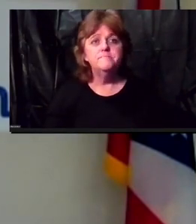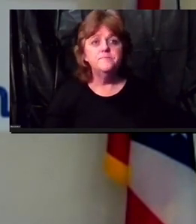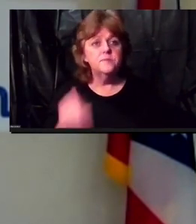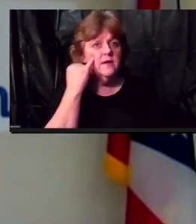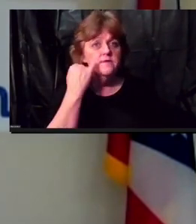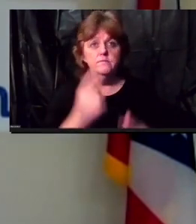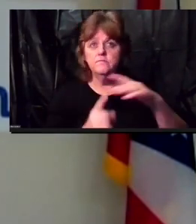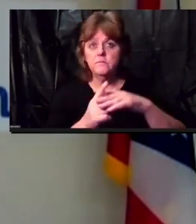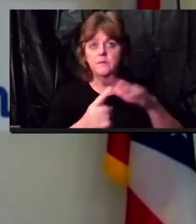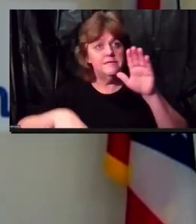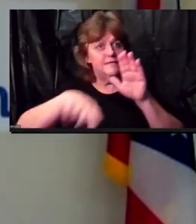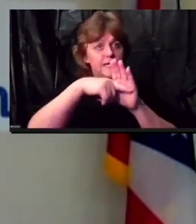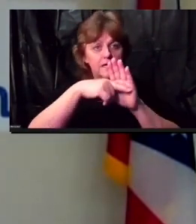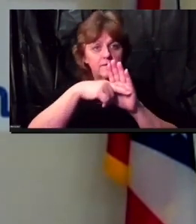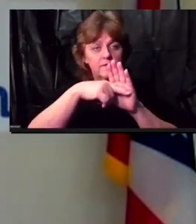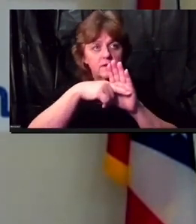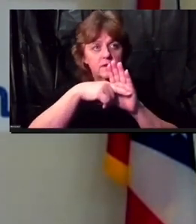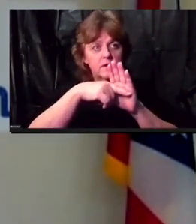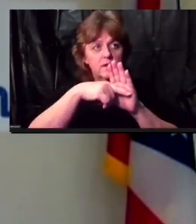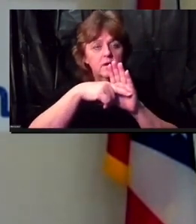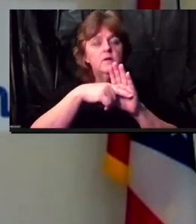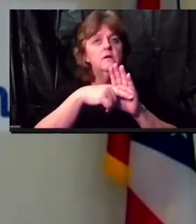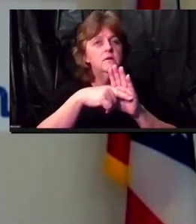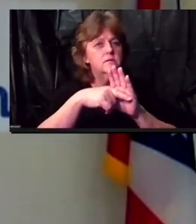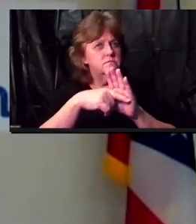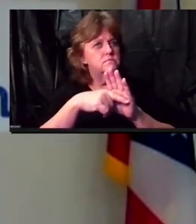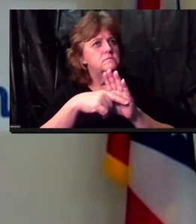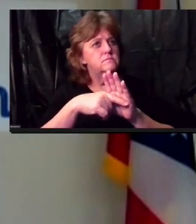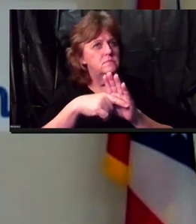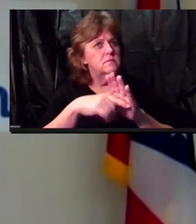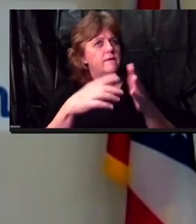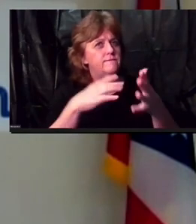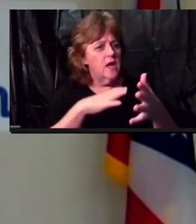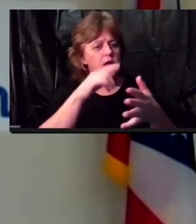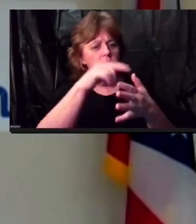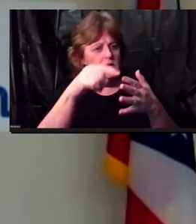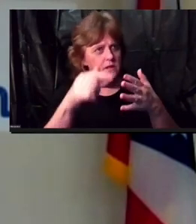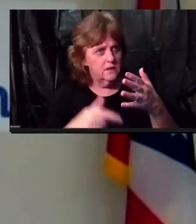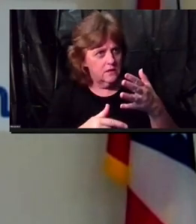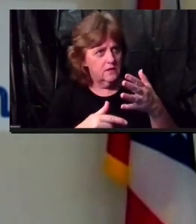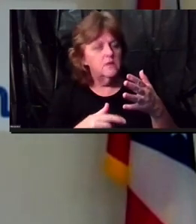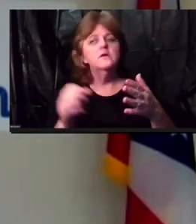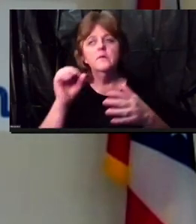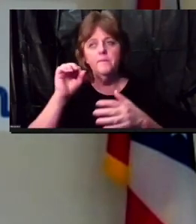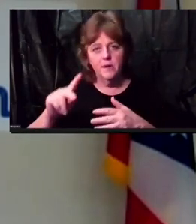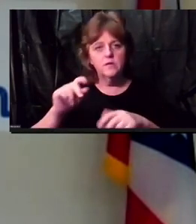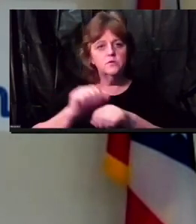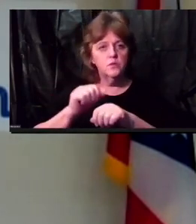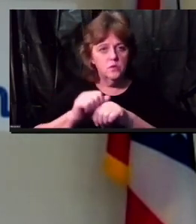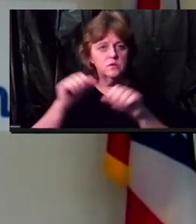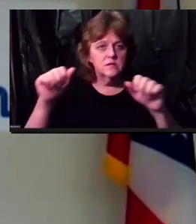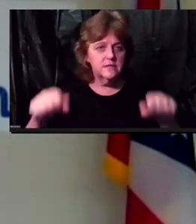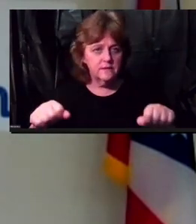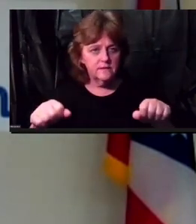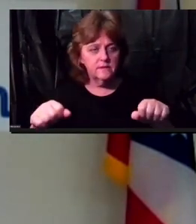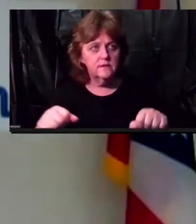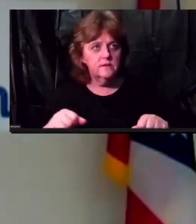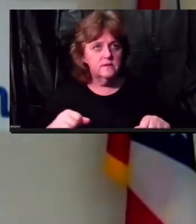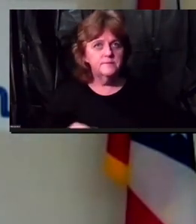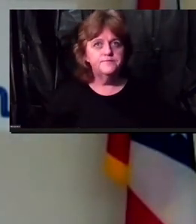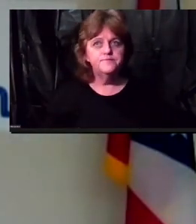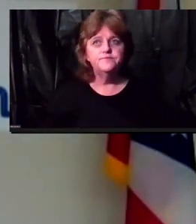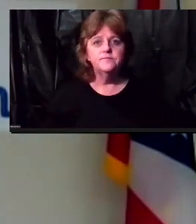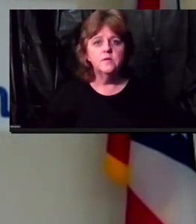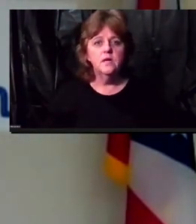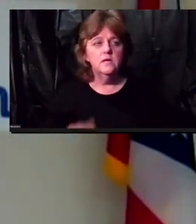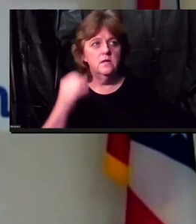test negative and they meet the other eligibility return to work, they return to work. If there was